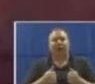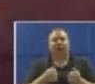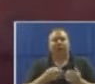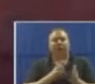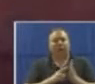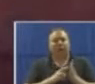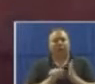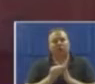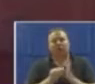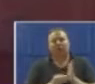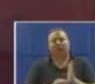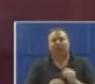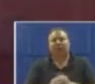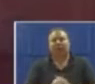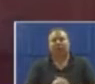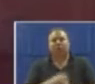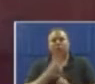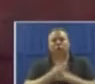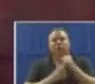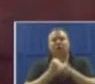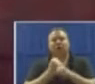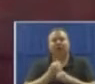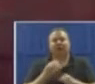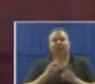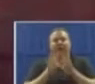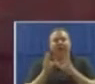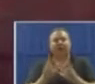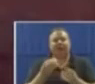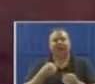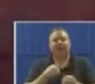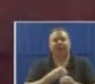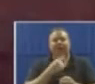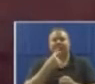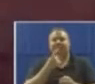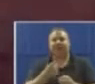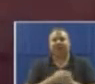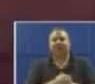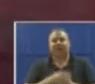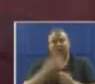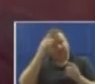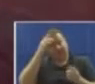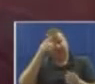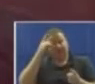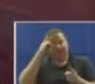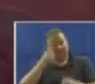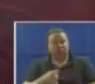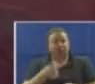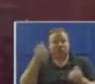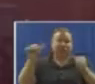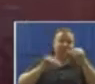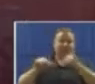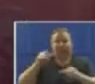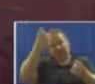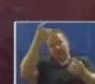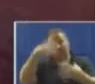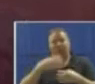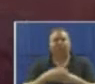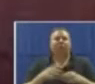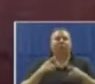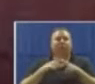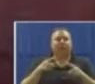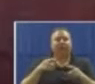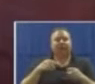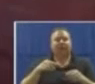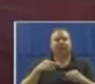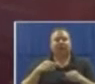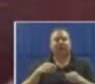we have heard cabinet members say, our decisions are informed by science. But when renowned